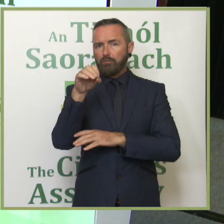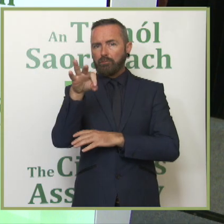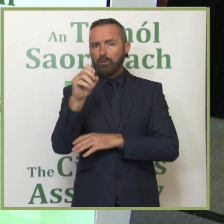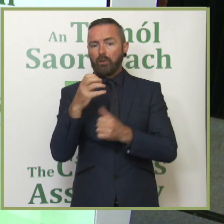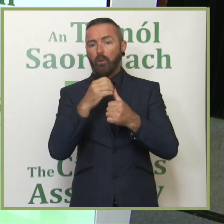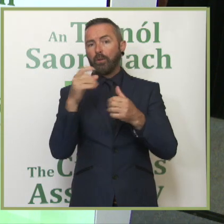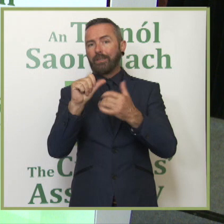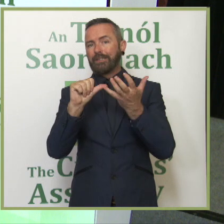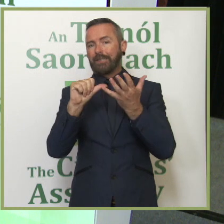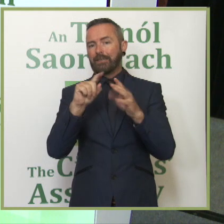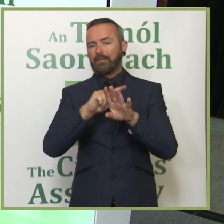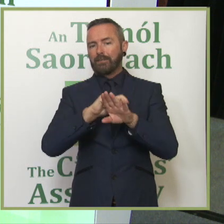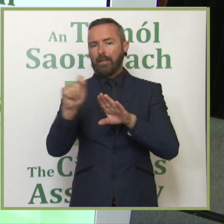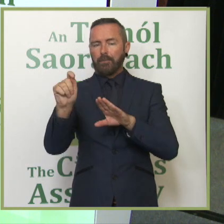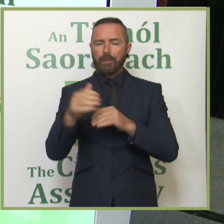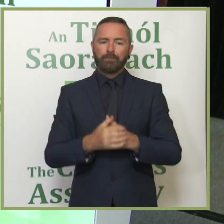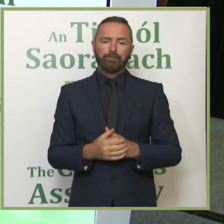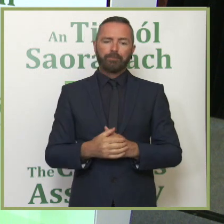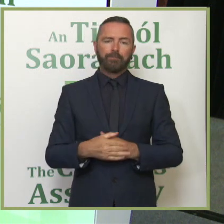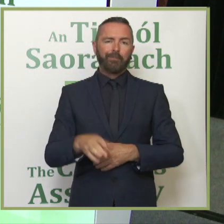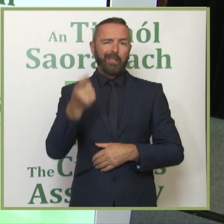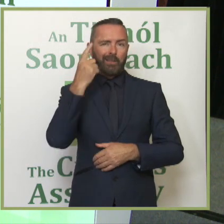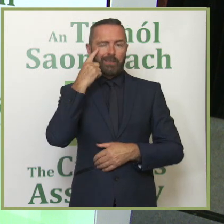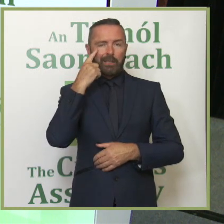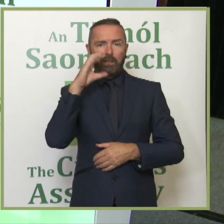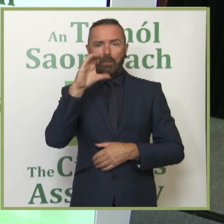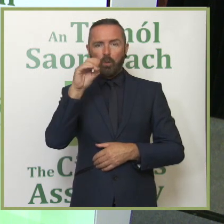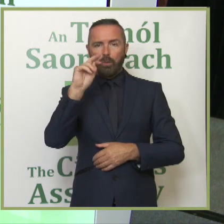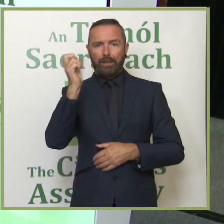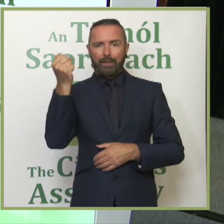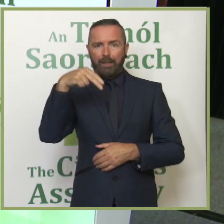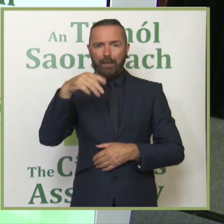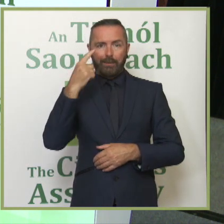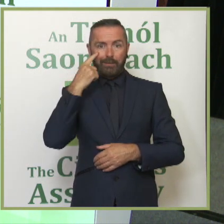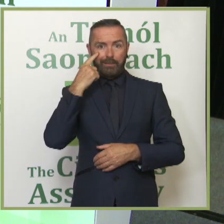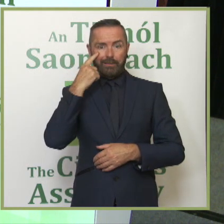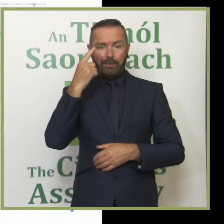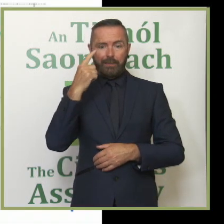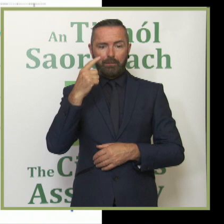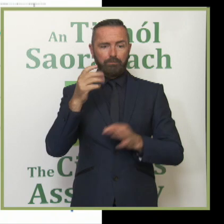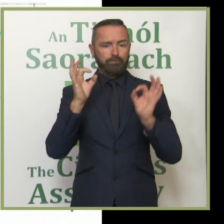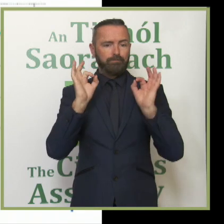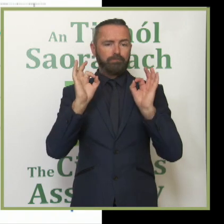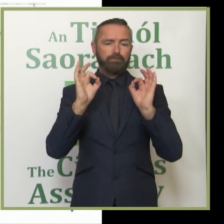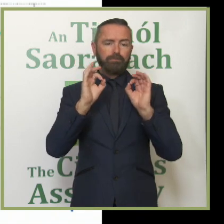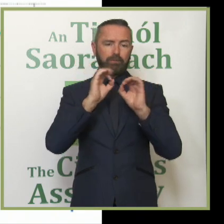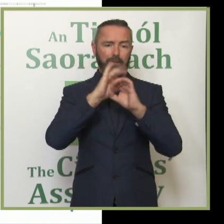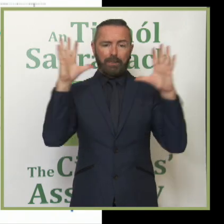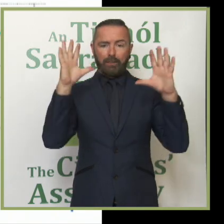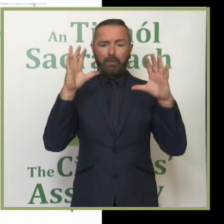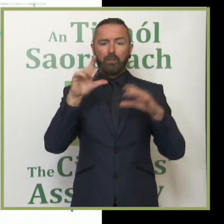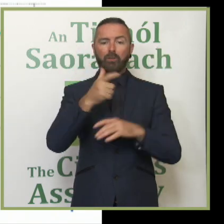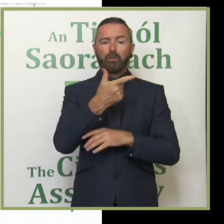drugs. When we look at cocaine, we can see this trend clearly present. In 2019, there were